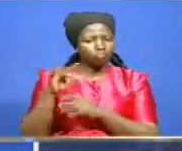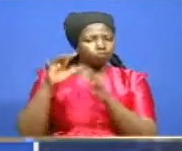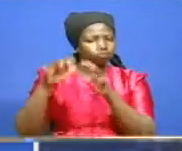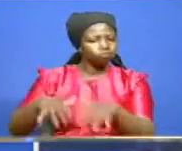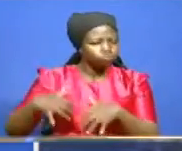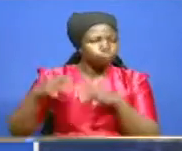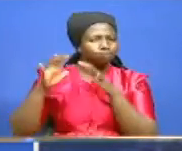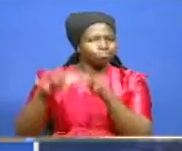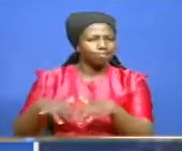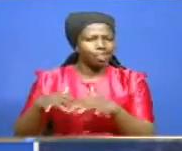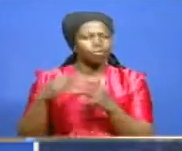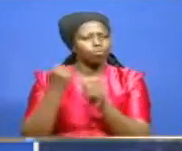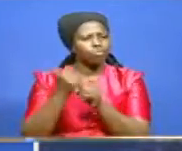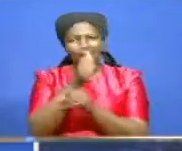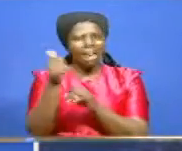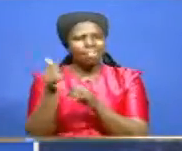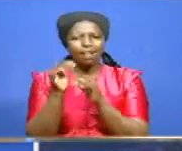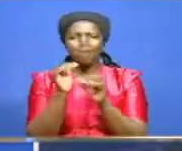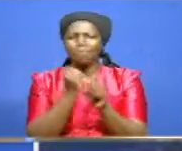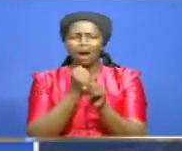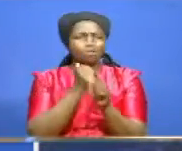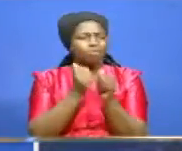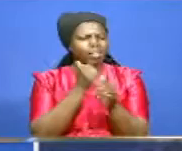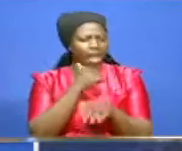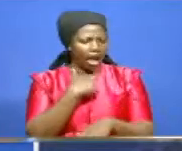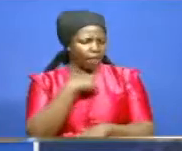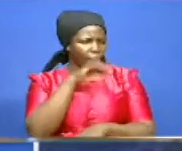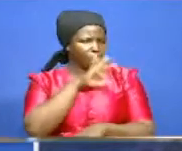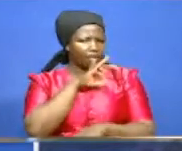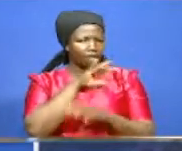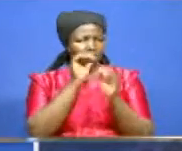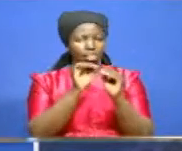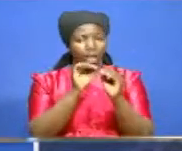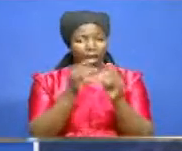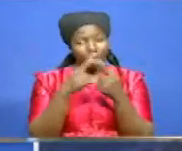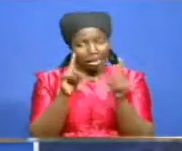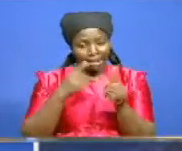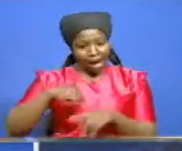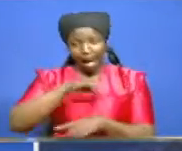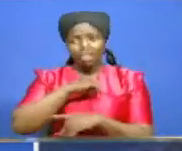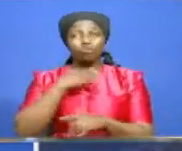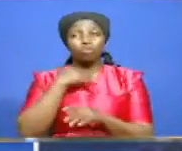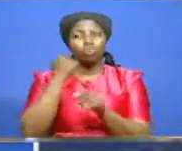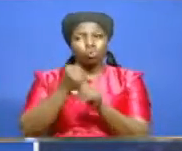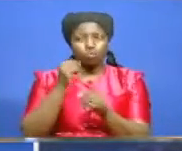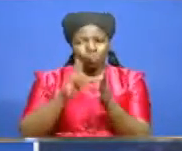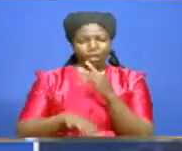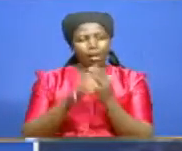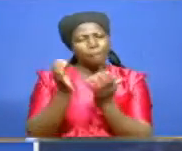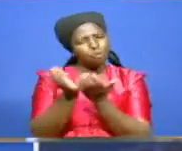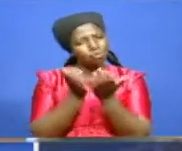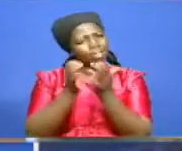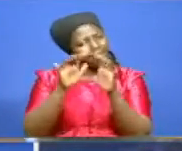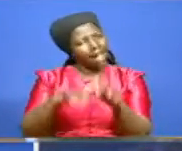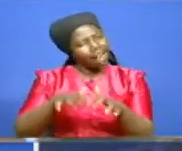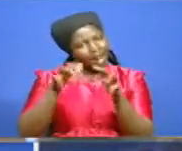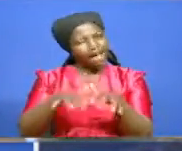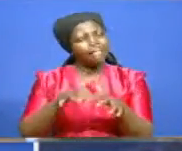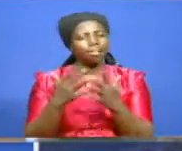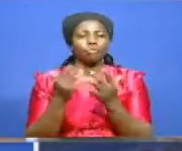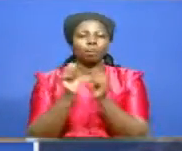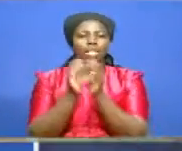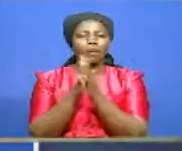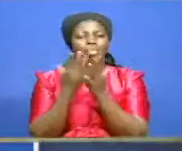mabuti ama anafanya kazi ambao haikuwa inalete mapato. Lakini ile tunataka kufanya ni kilimo biashara. Na kazi